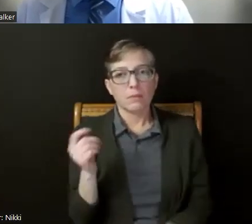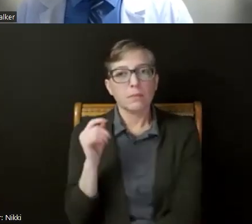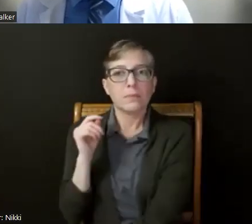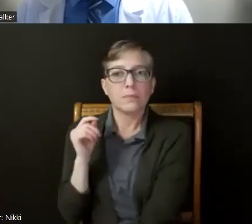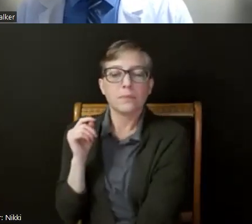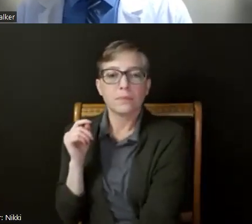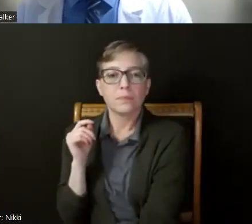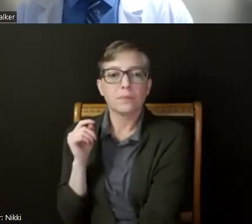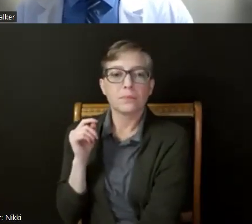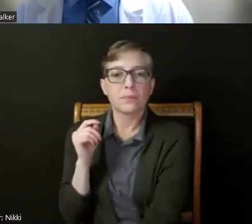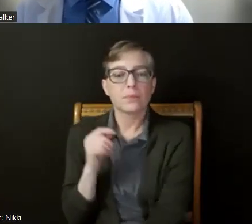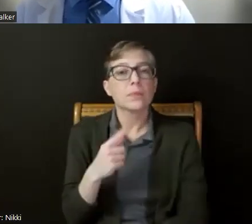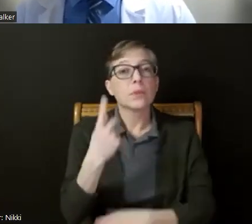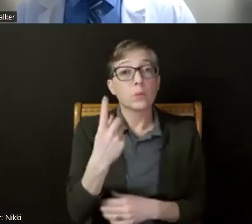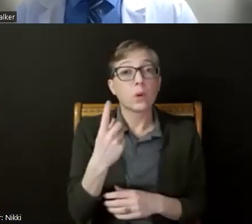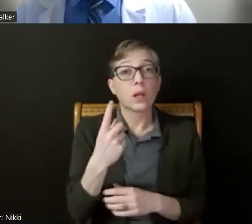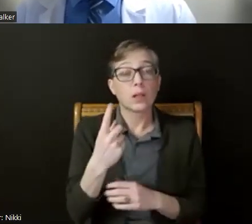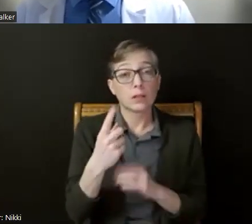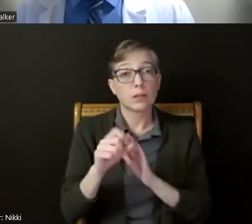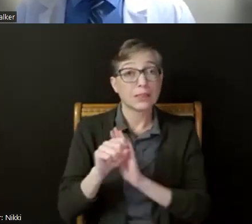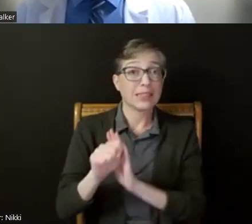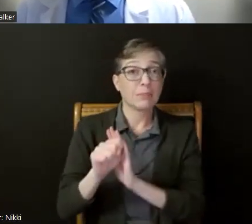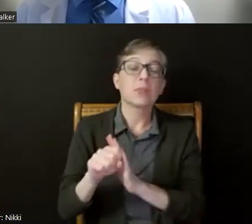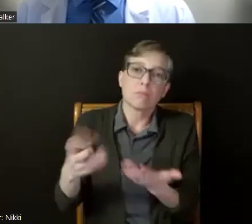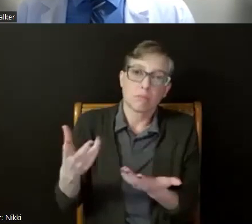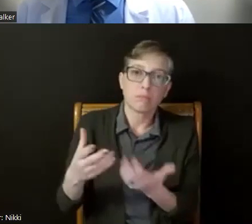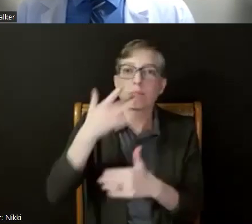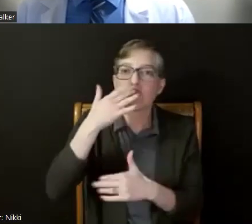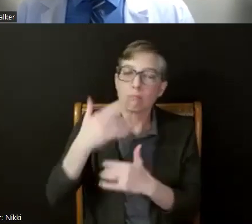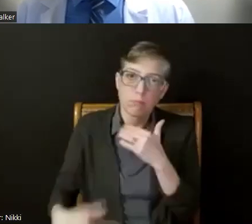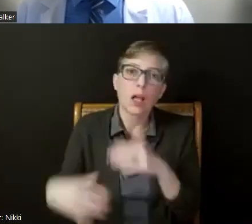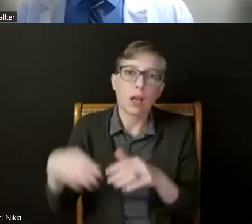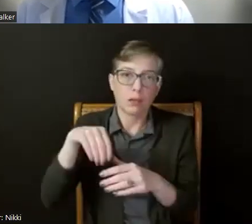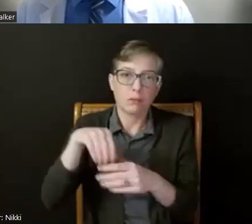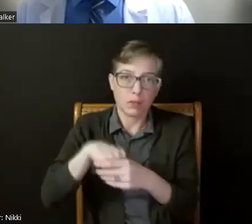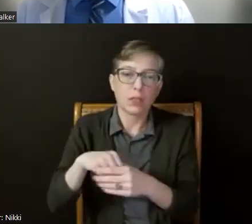one of the big symptoms to look out for is blood in the poop, blood in the stool.